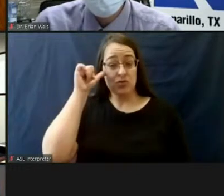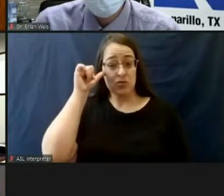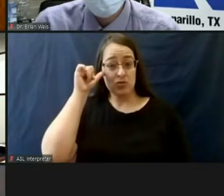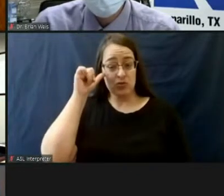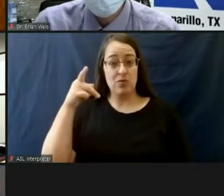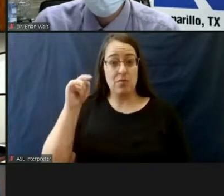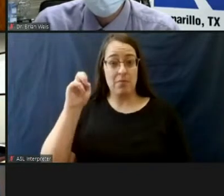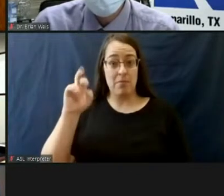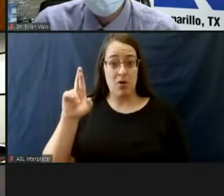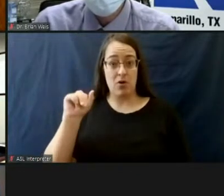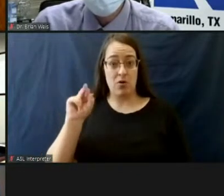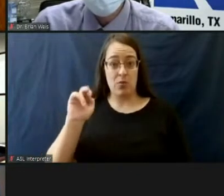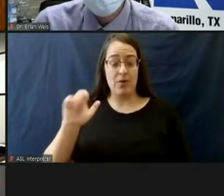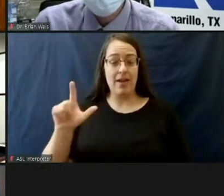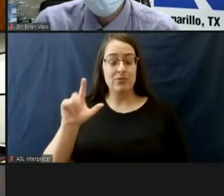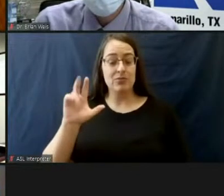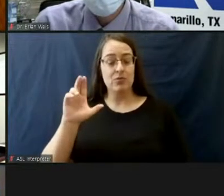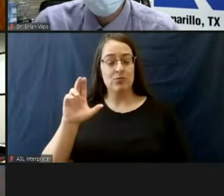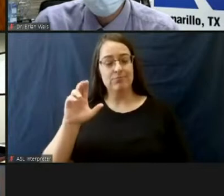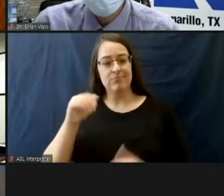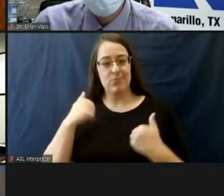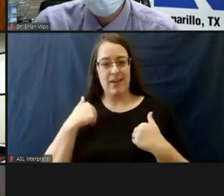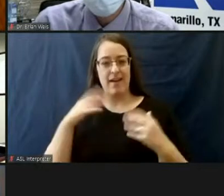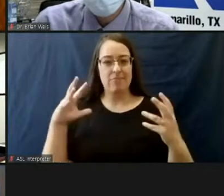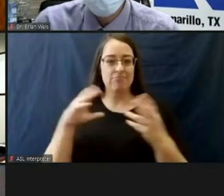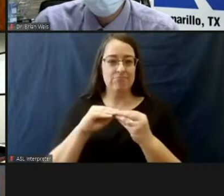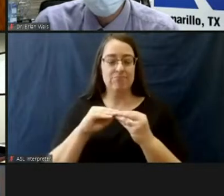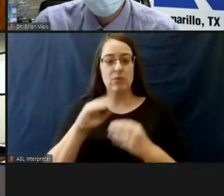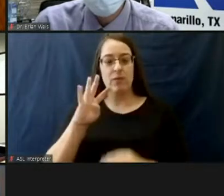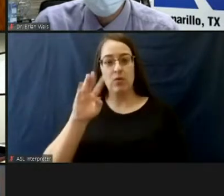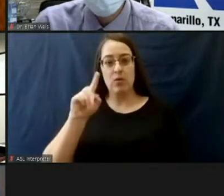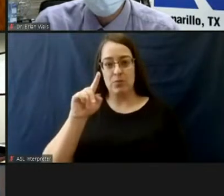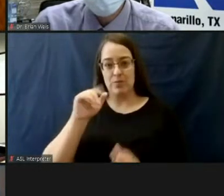our Potter and Randall counties, we've had a cumulative total of